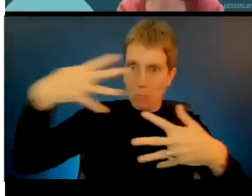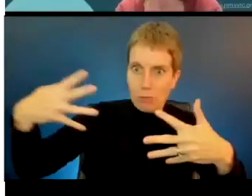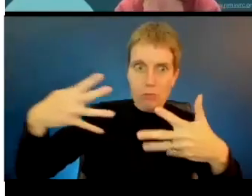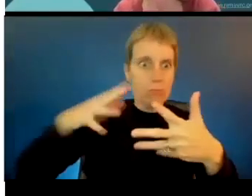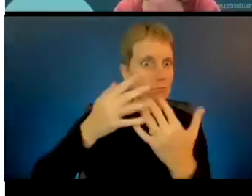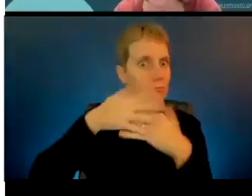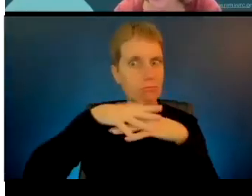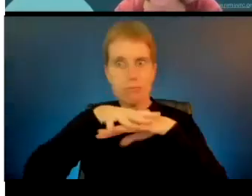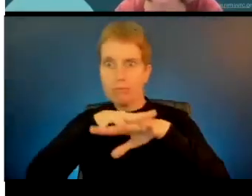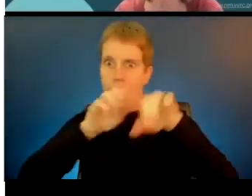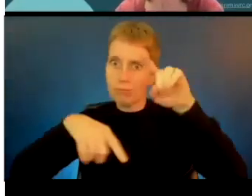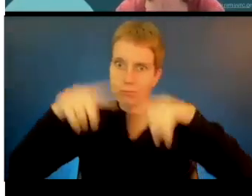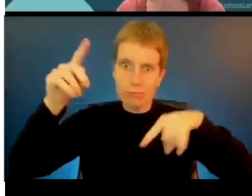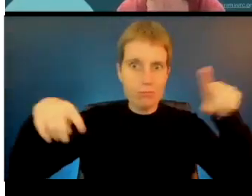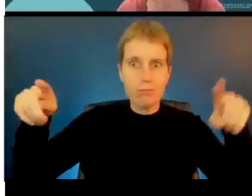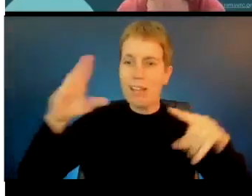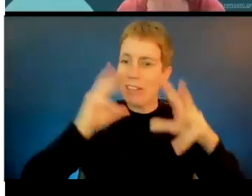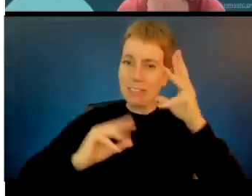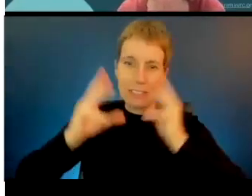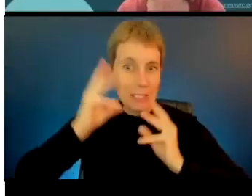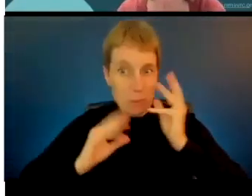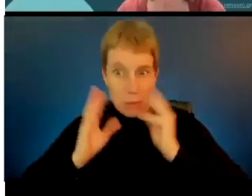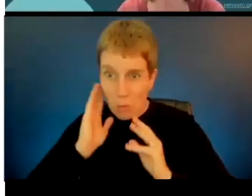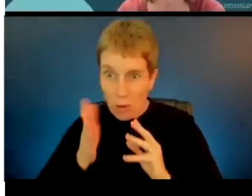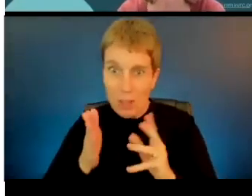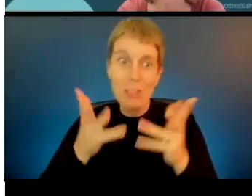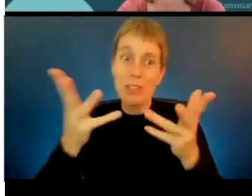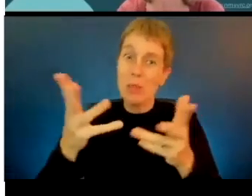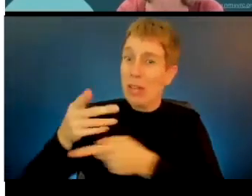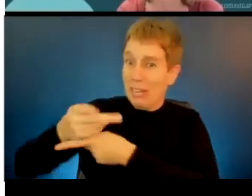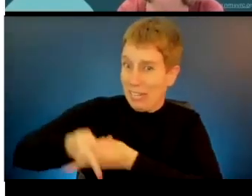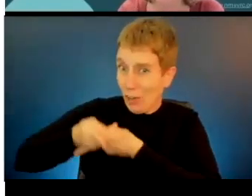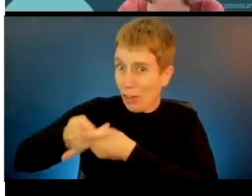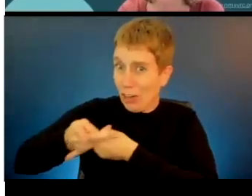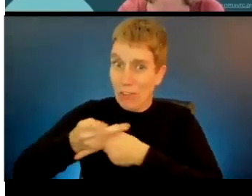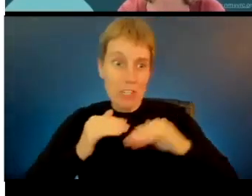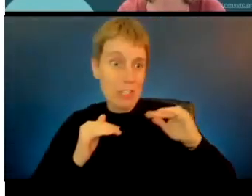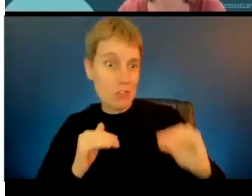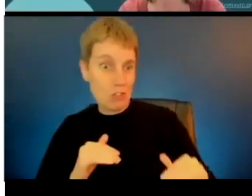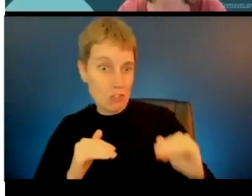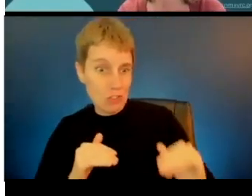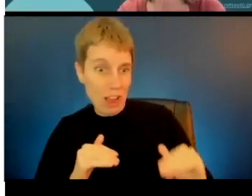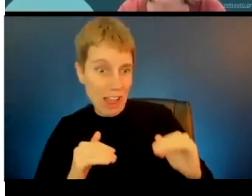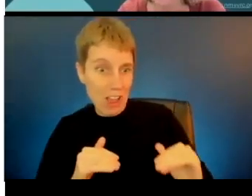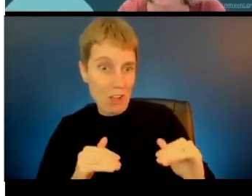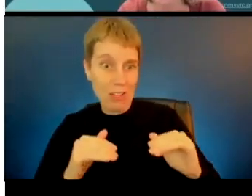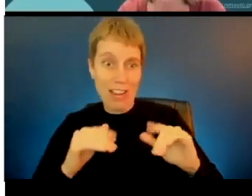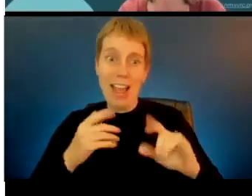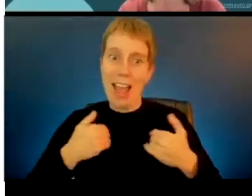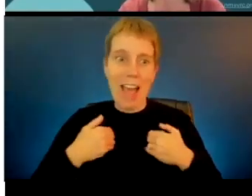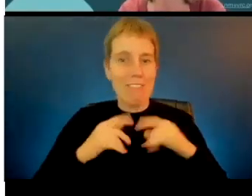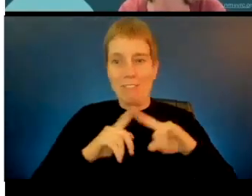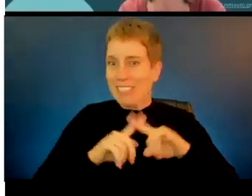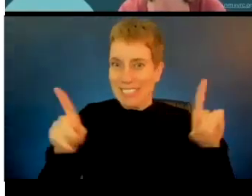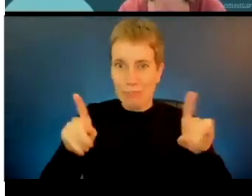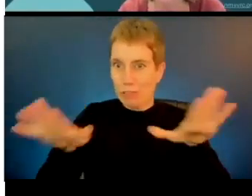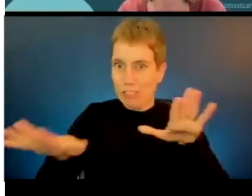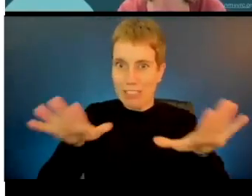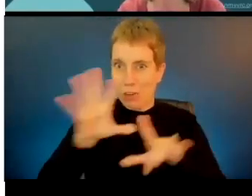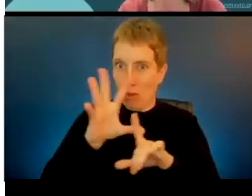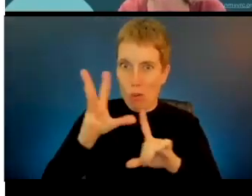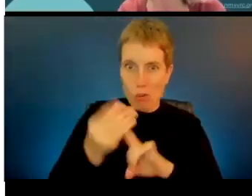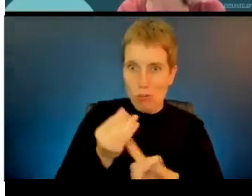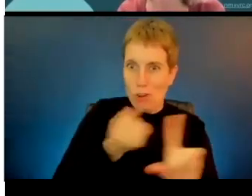caregiver and a child that we want to pay attention to. And then lastly, there are going to be differences in the